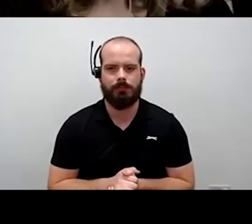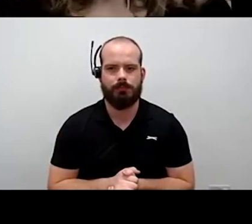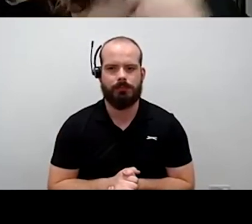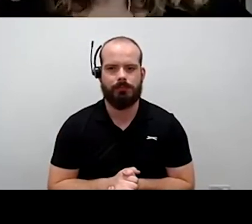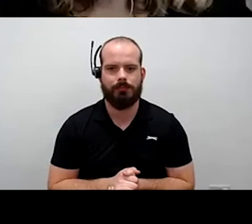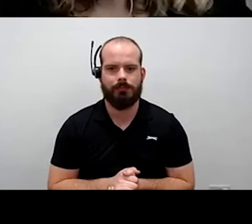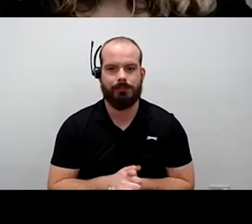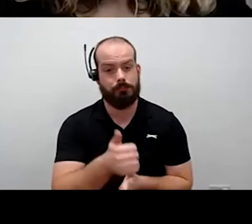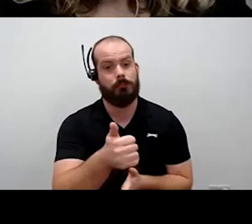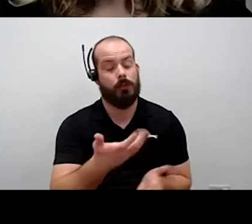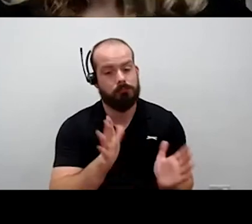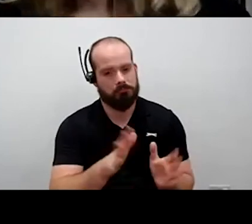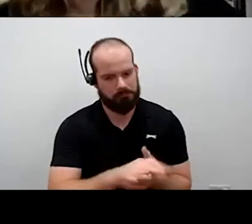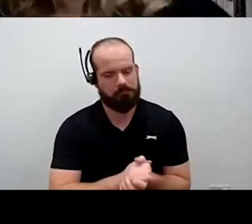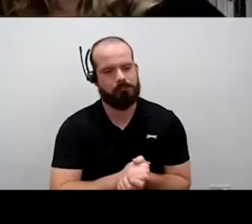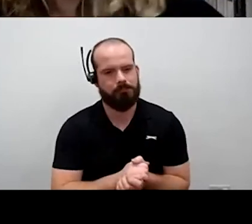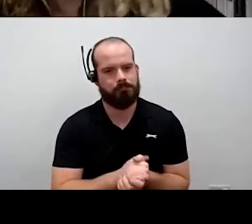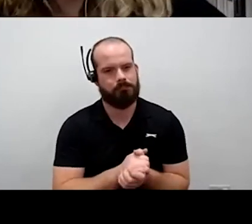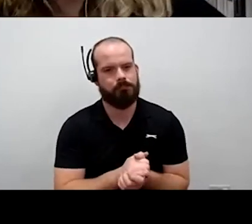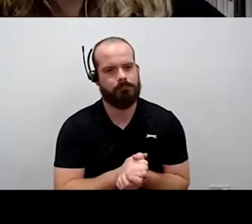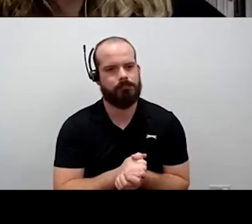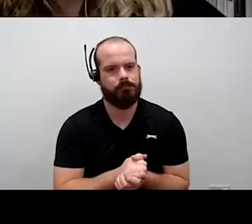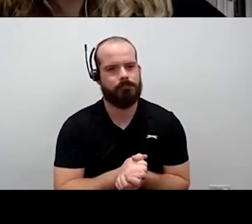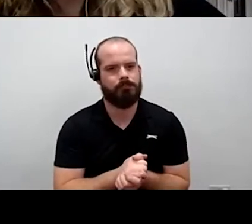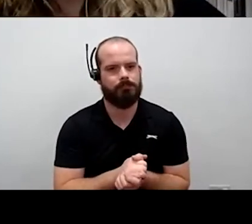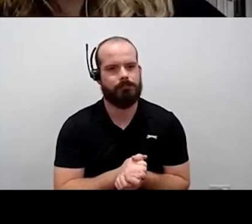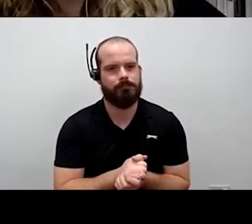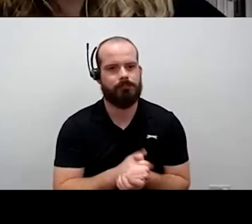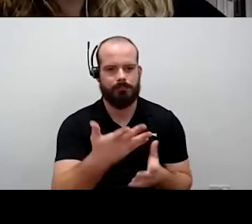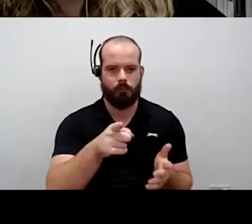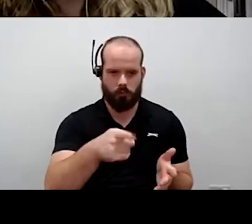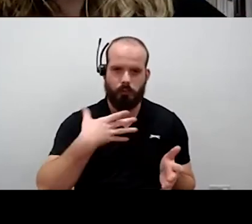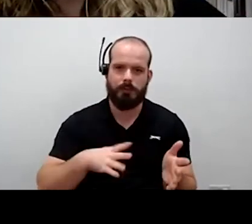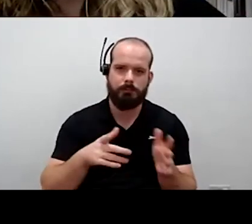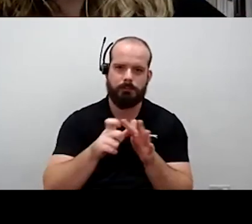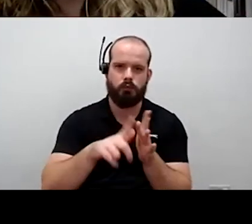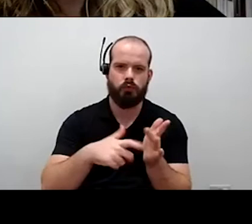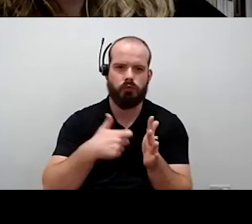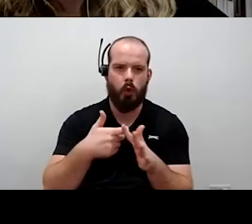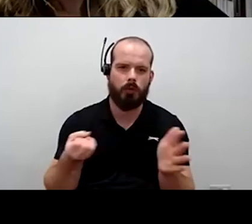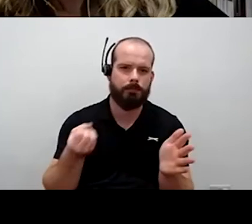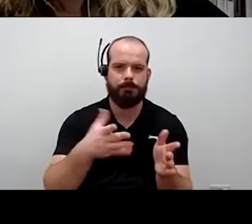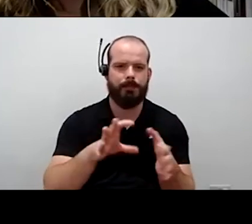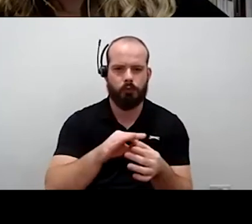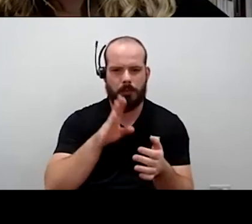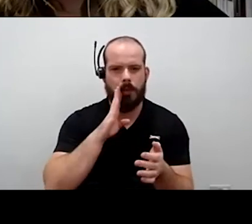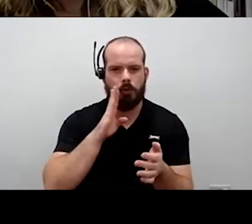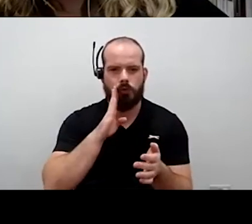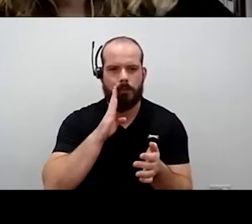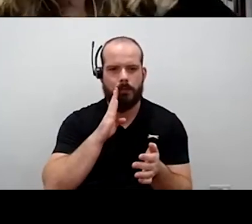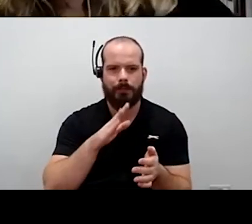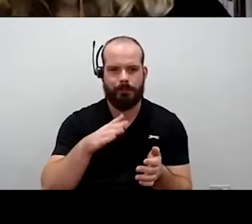Well put. I don't know. You should bring in Dirk at some point on the Belgian nuclear point. Since I messed this